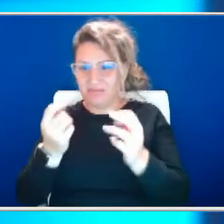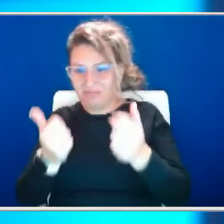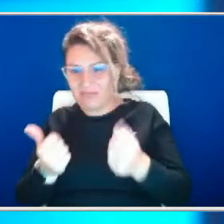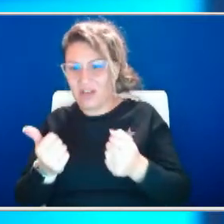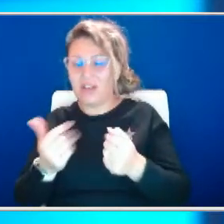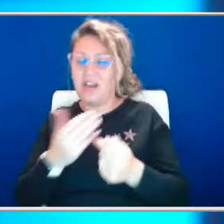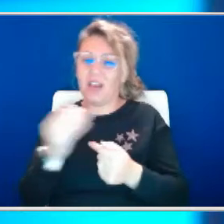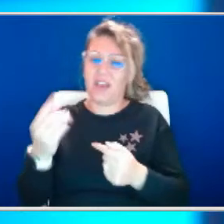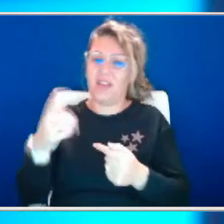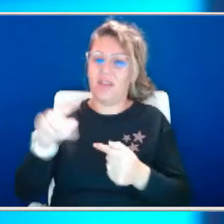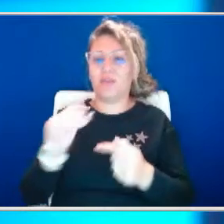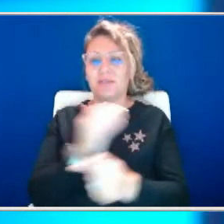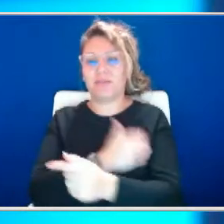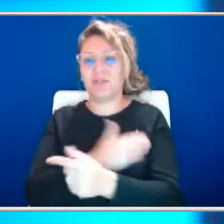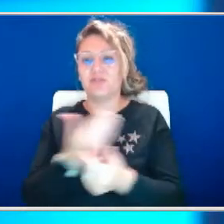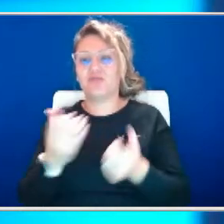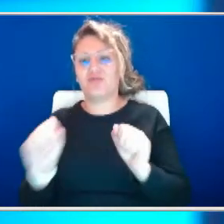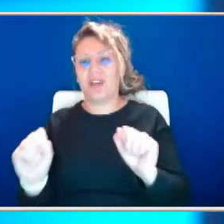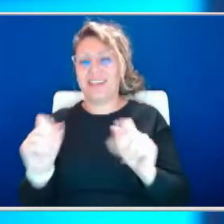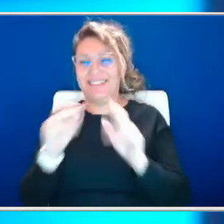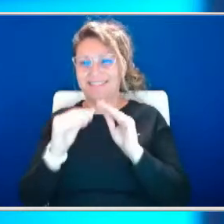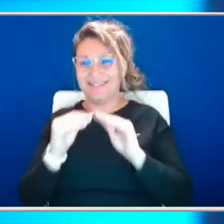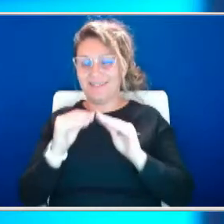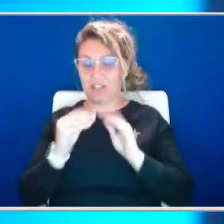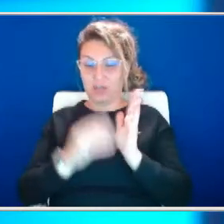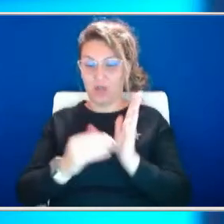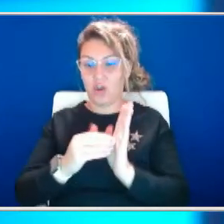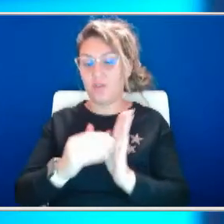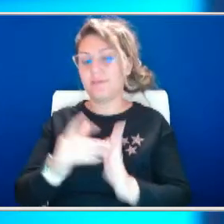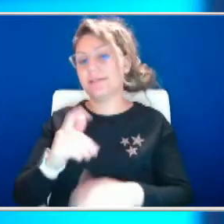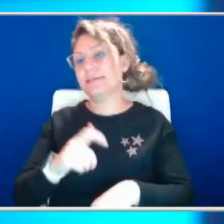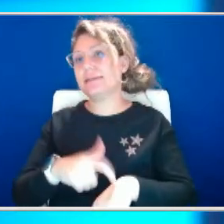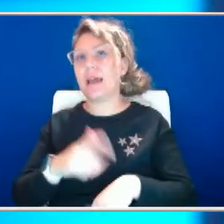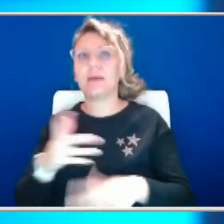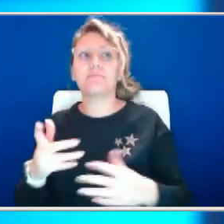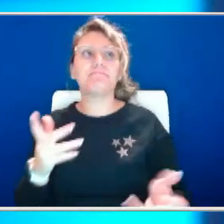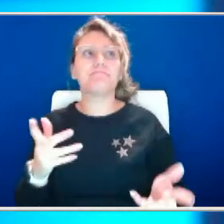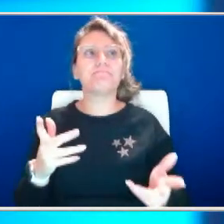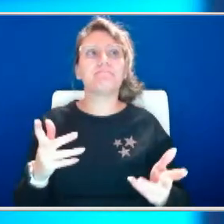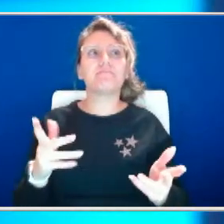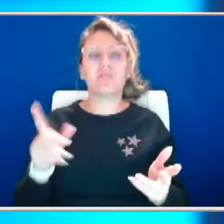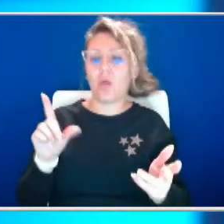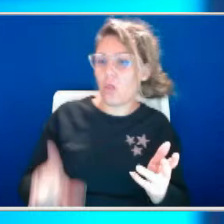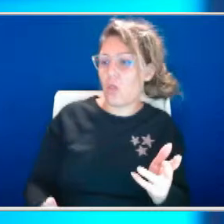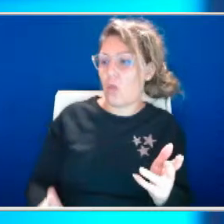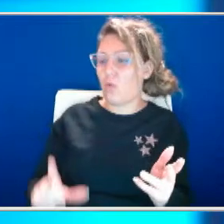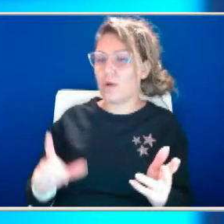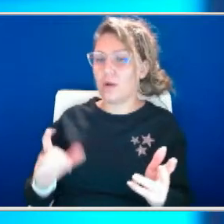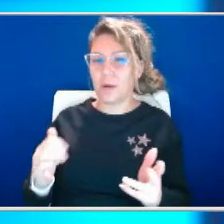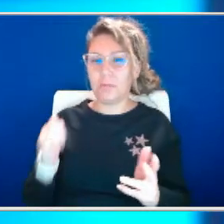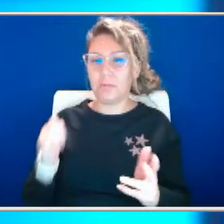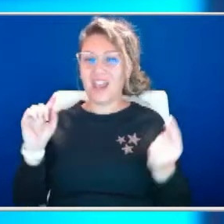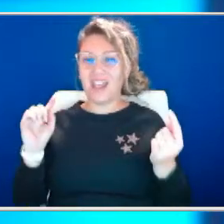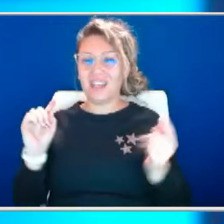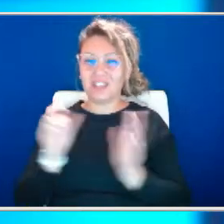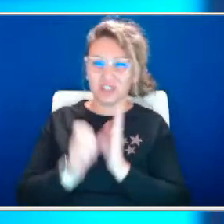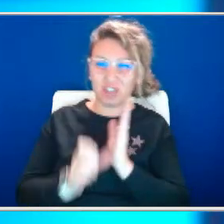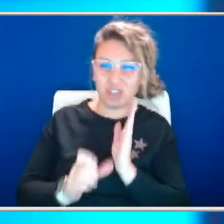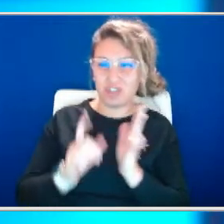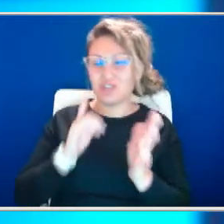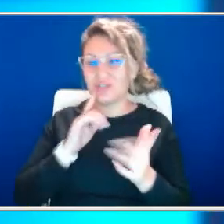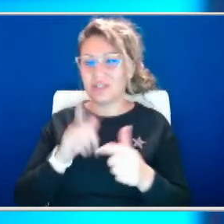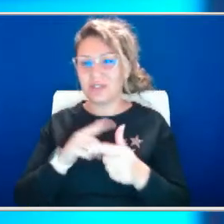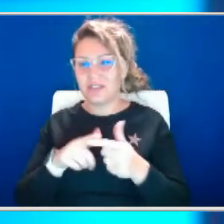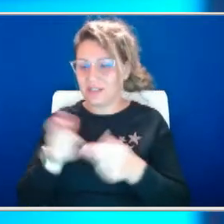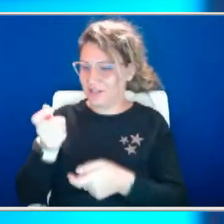we're trying to restore. So oftentimes when patients have, say, a lower back surgery, those muscles are kind of taken out to put in the hardware and the